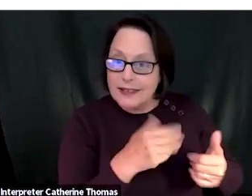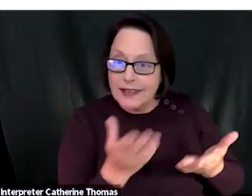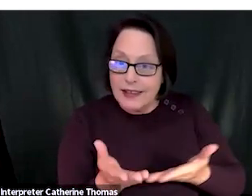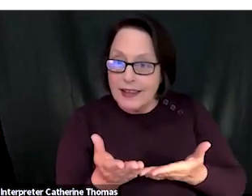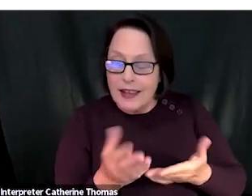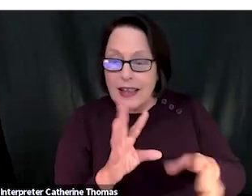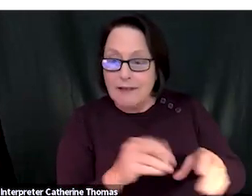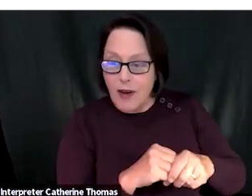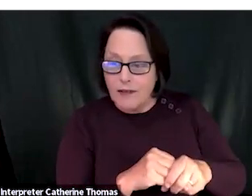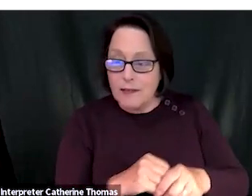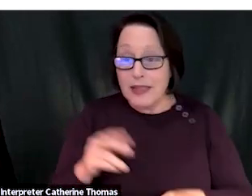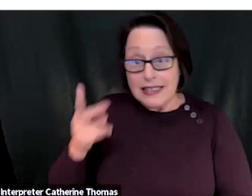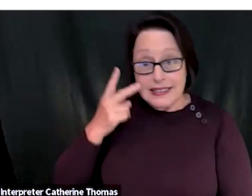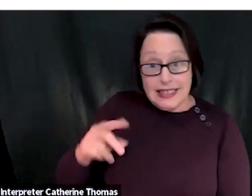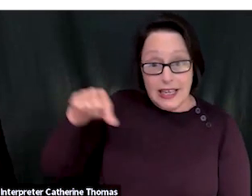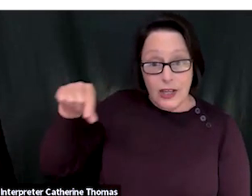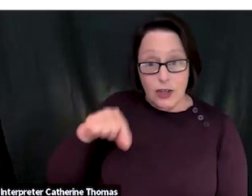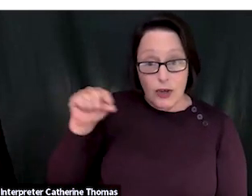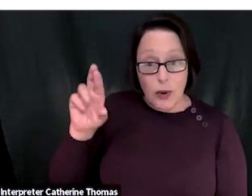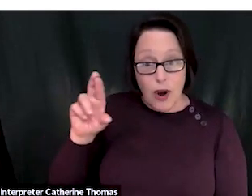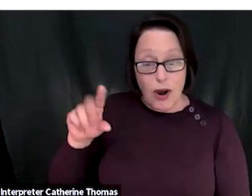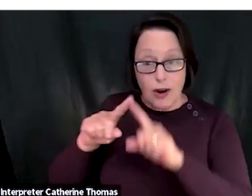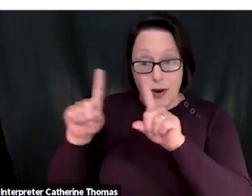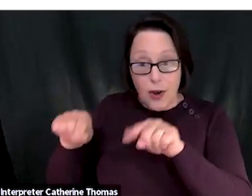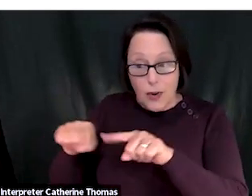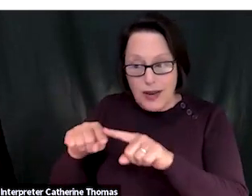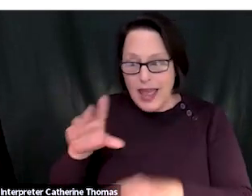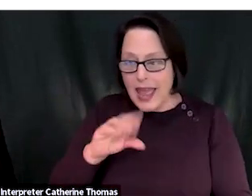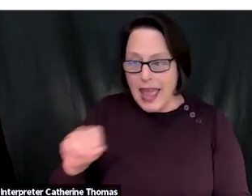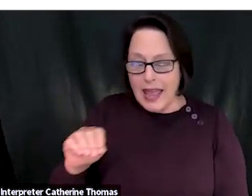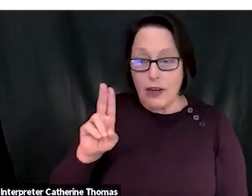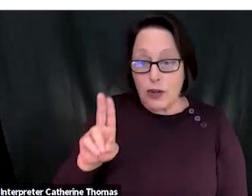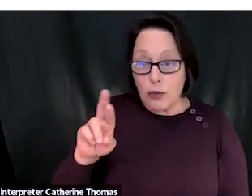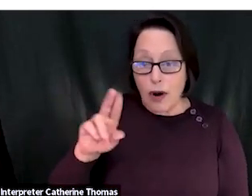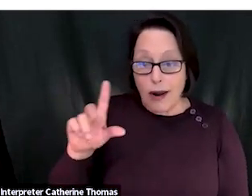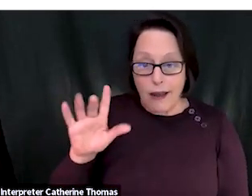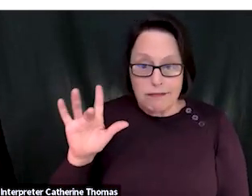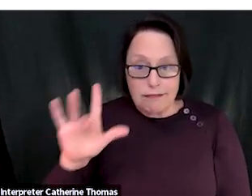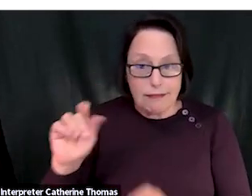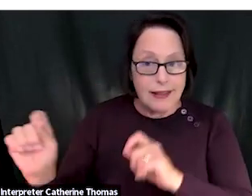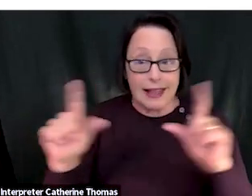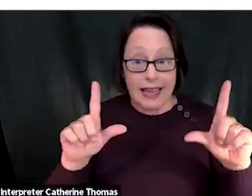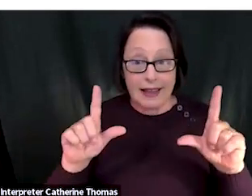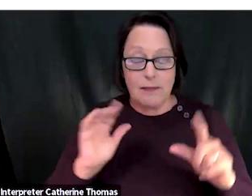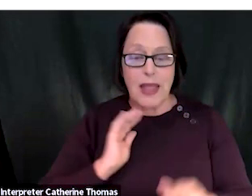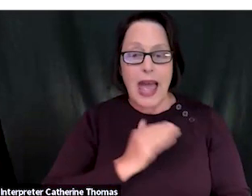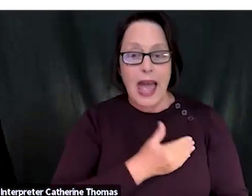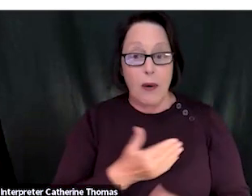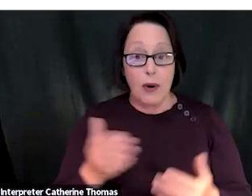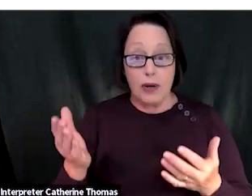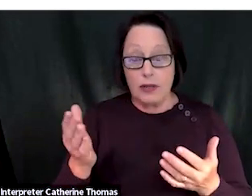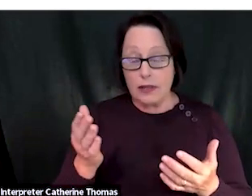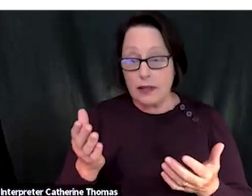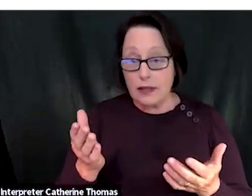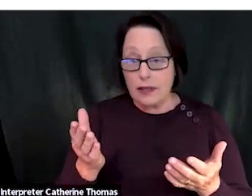the survey, as well as the URL link. Our survey is currently